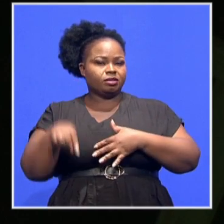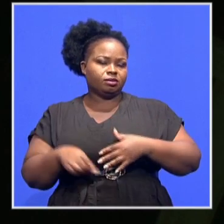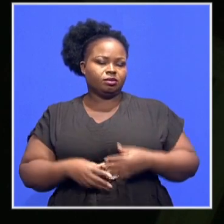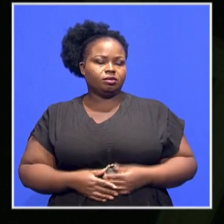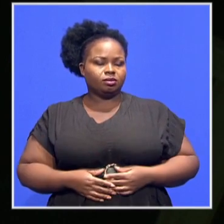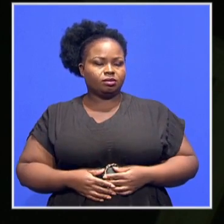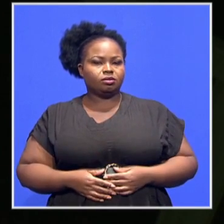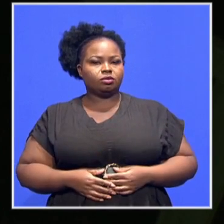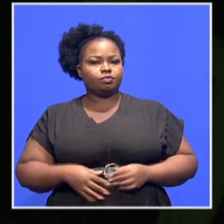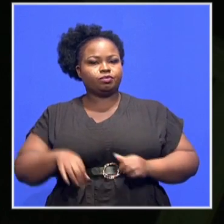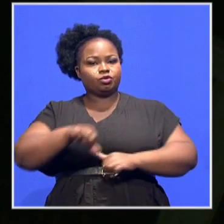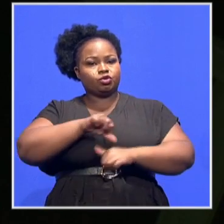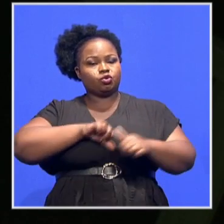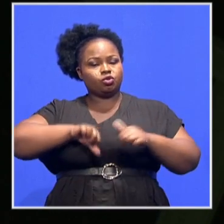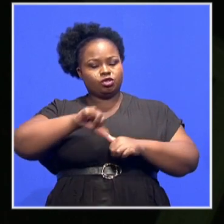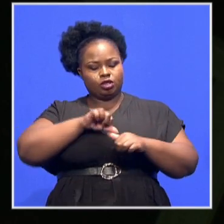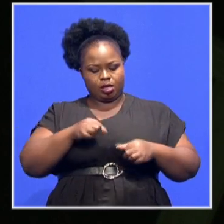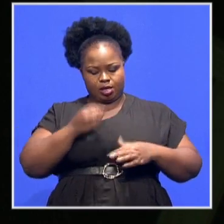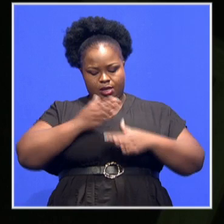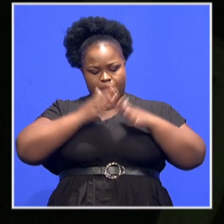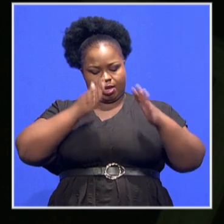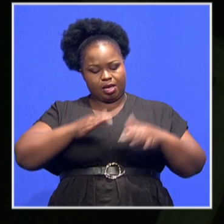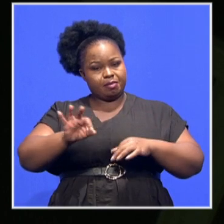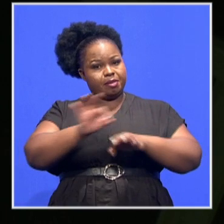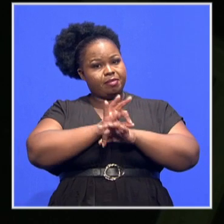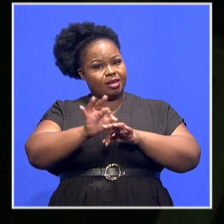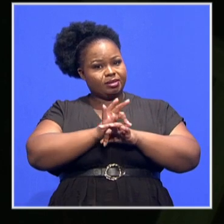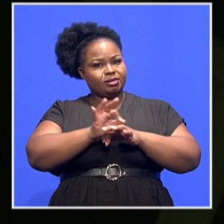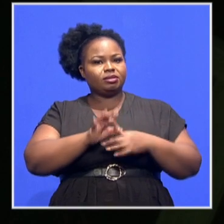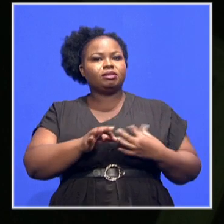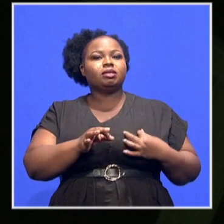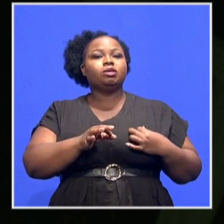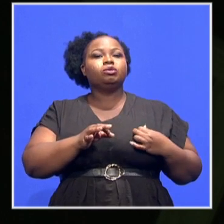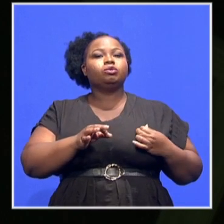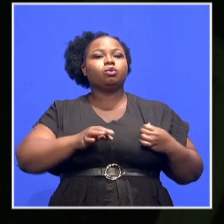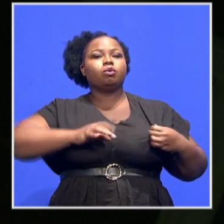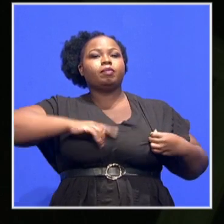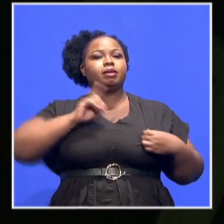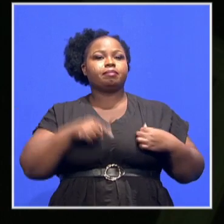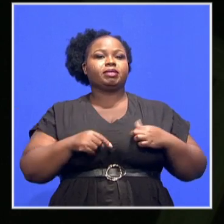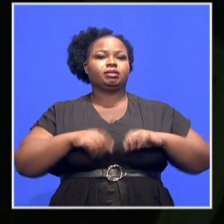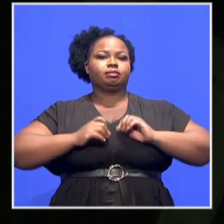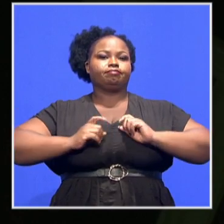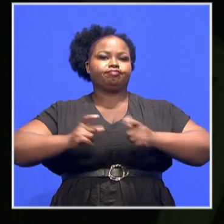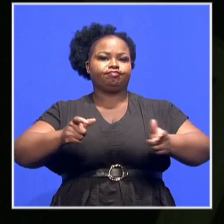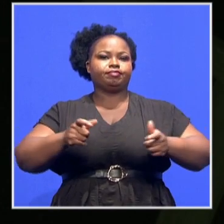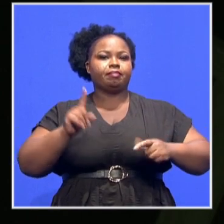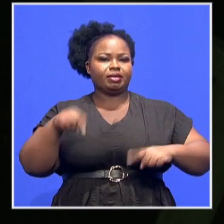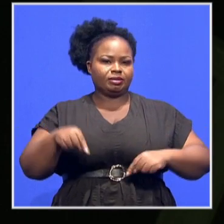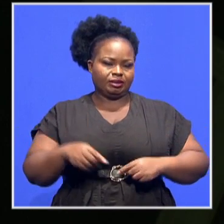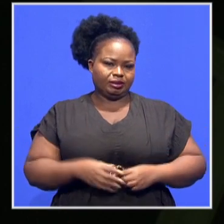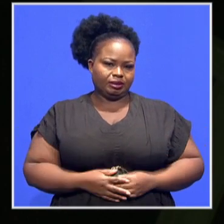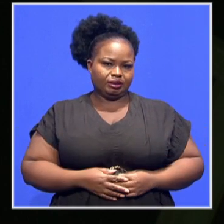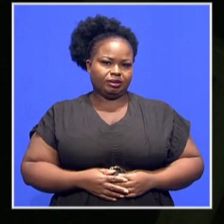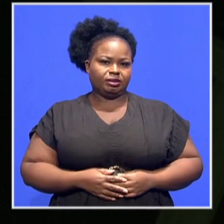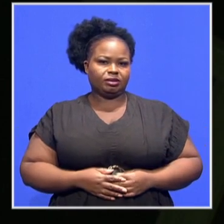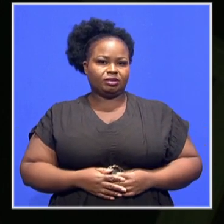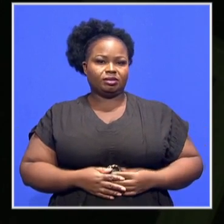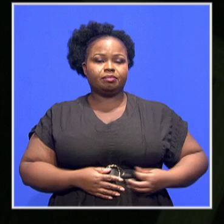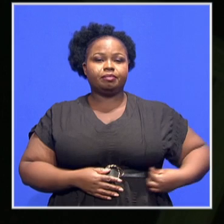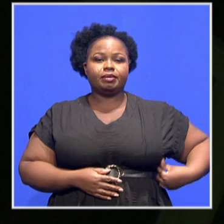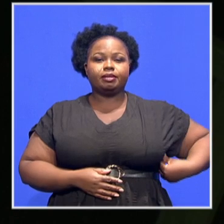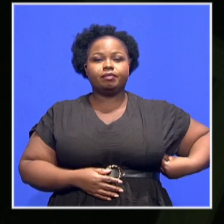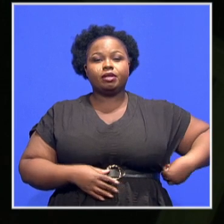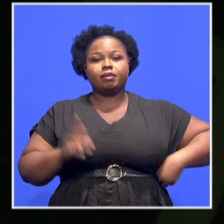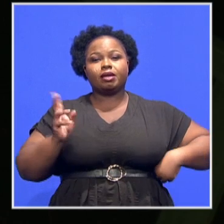of the social and labor plans must be accelerated, and not only